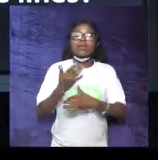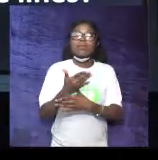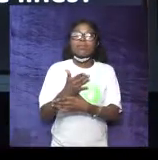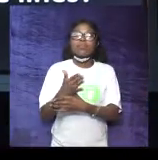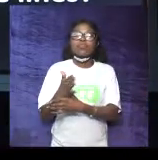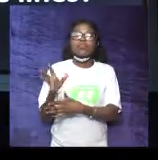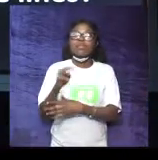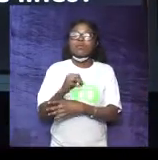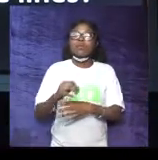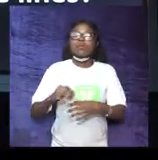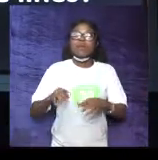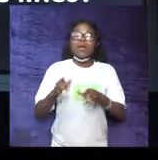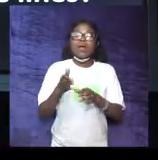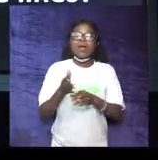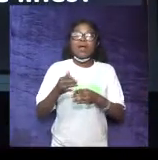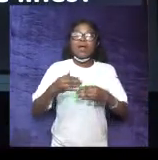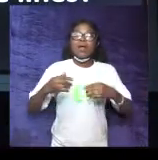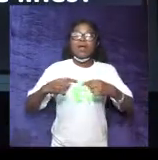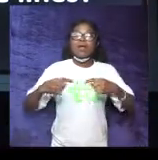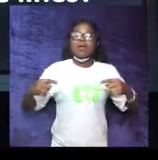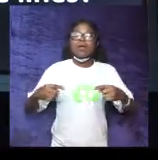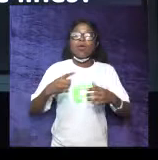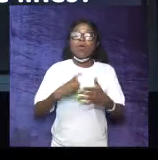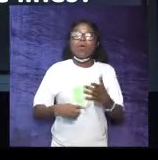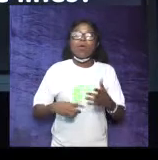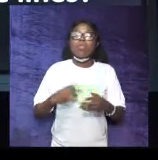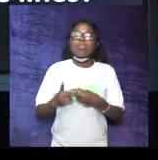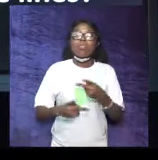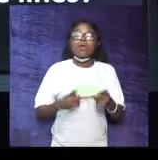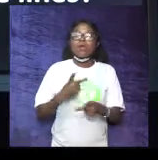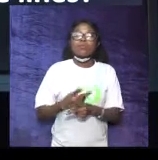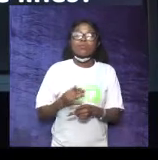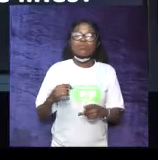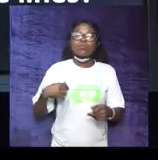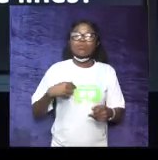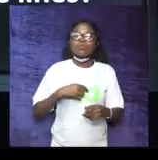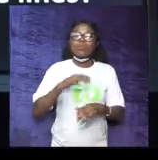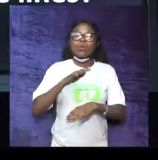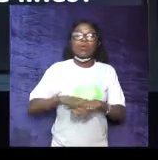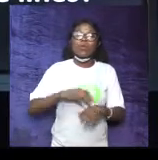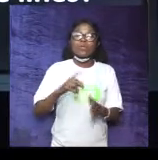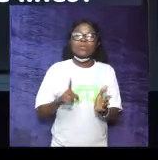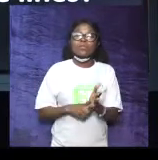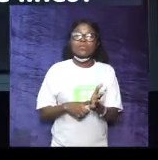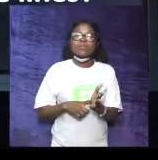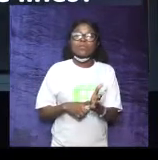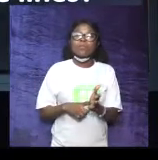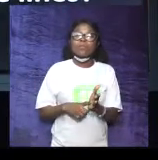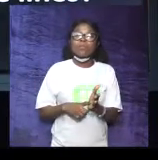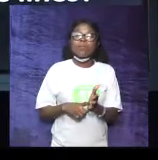between them is the same along the line. So what type of lines do we call this?